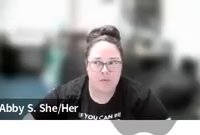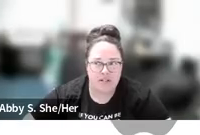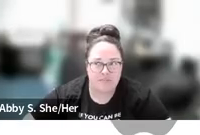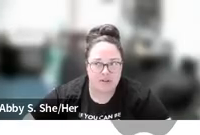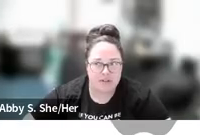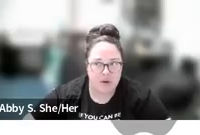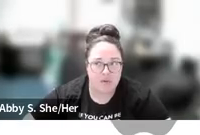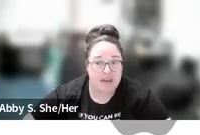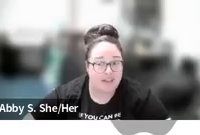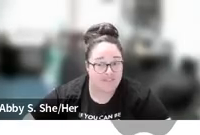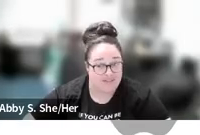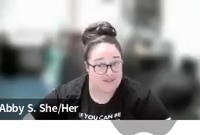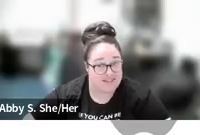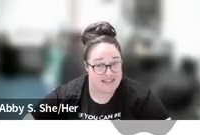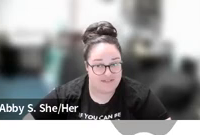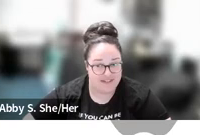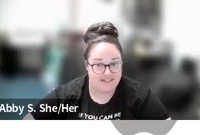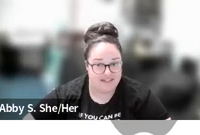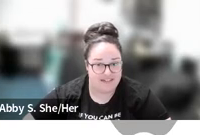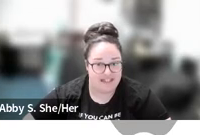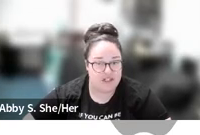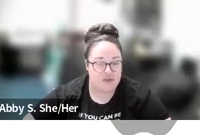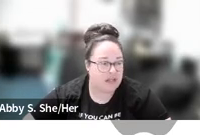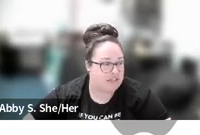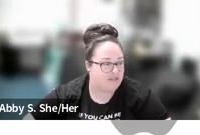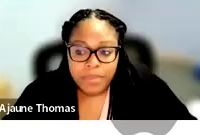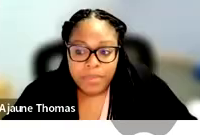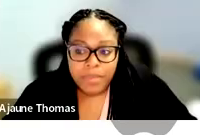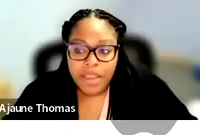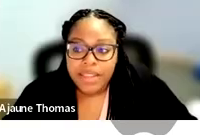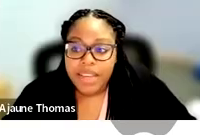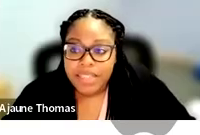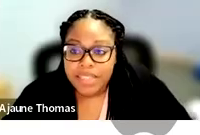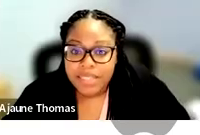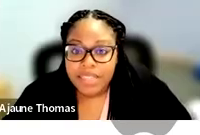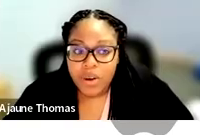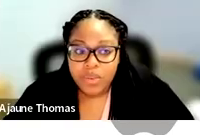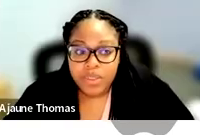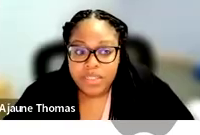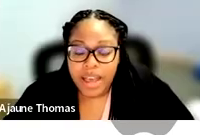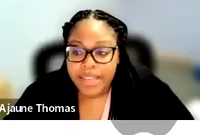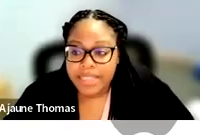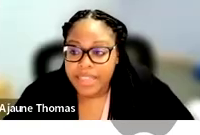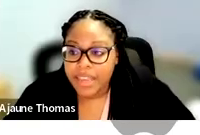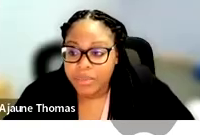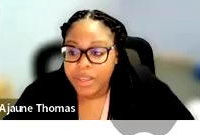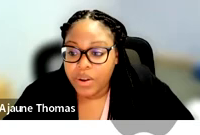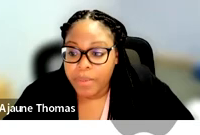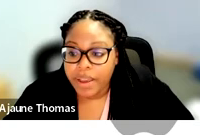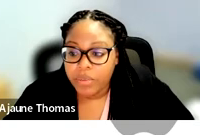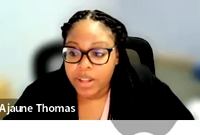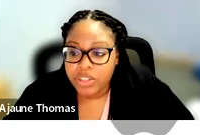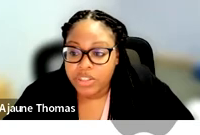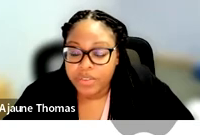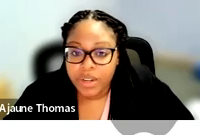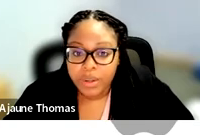Do we want to watch the Morse code one? We have like 5 minutes left. It's 2 minutes of the video. Let's go through the slides and then we can go